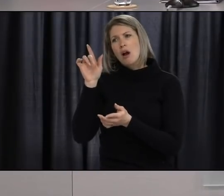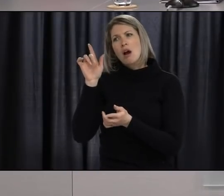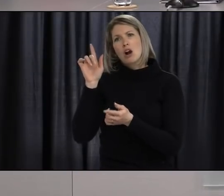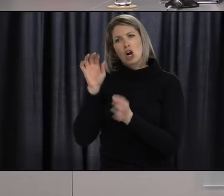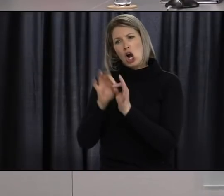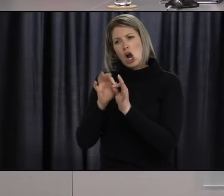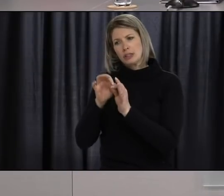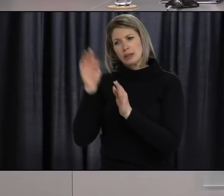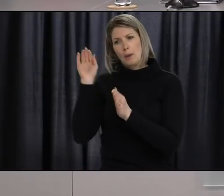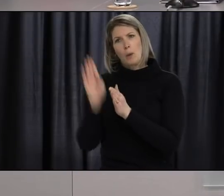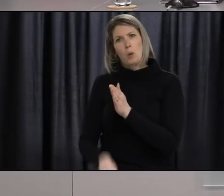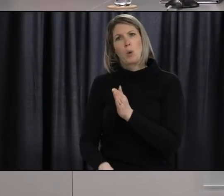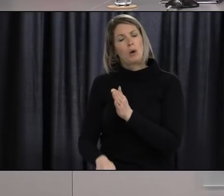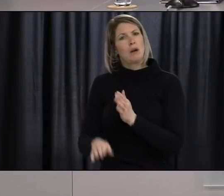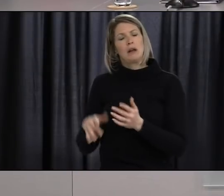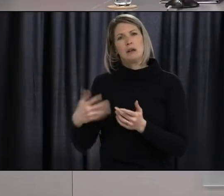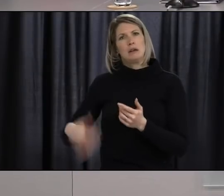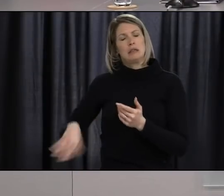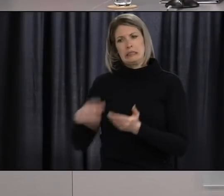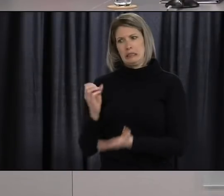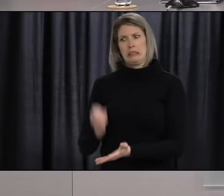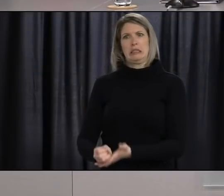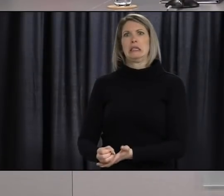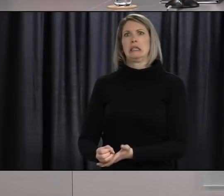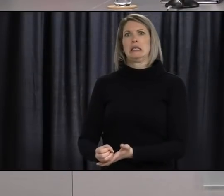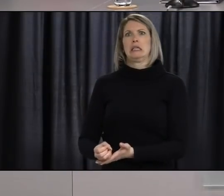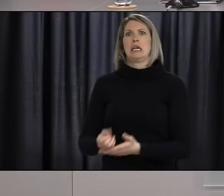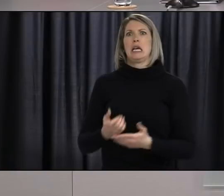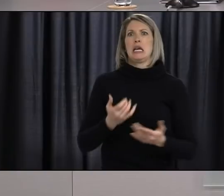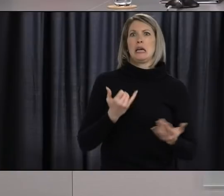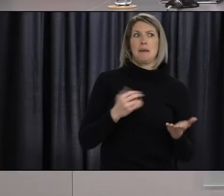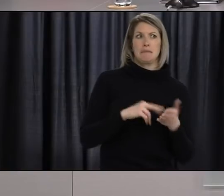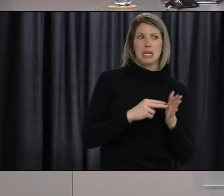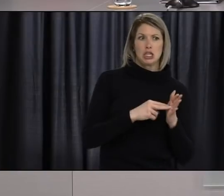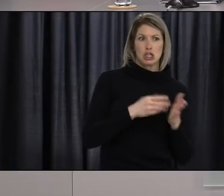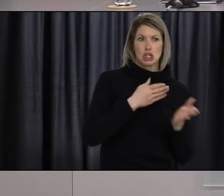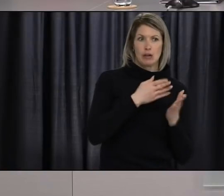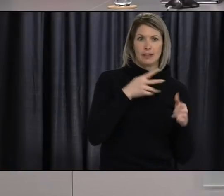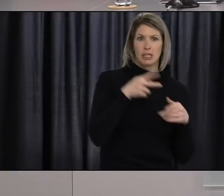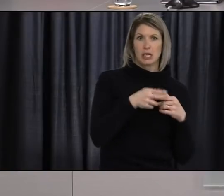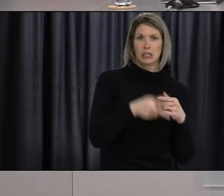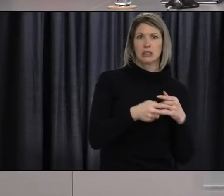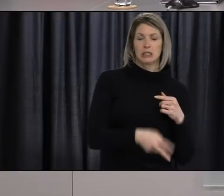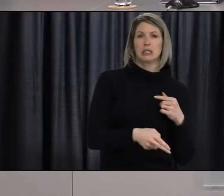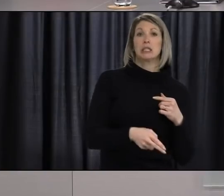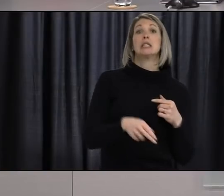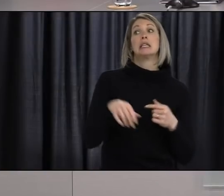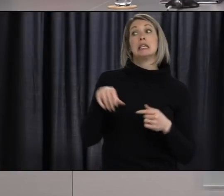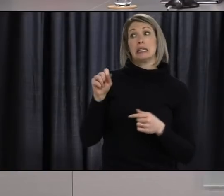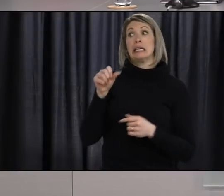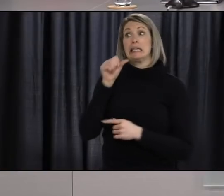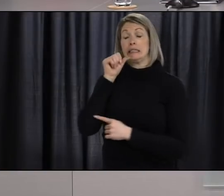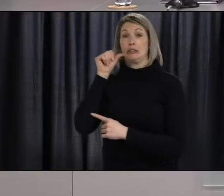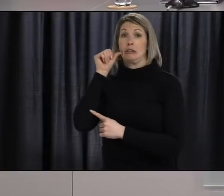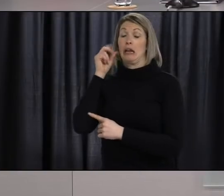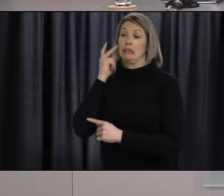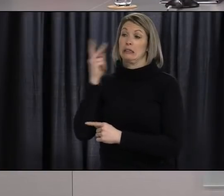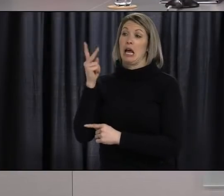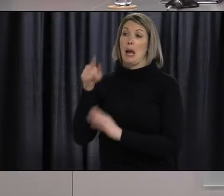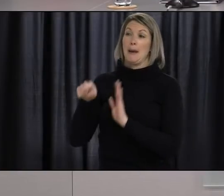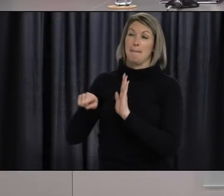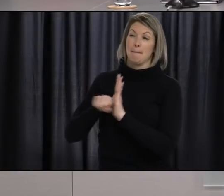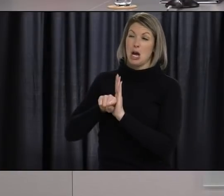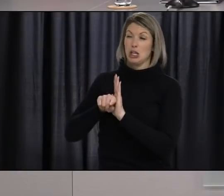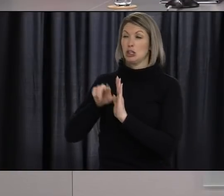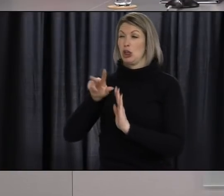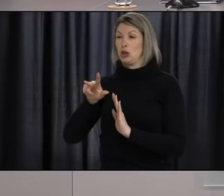collapse in oil prices around the world. We've seen West Texas Intermediate yesterday go at a minus $38. Storage is at capacity.